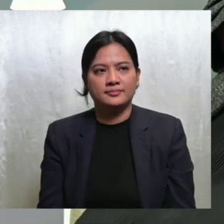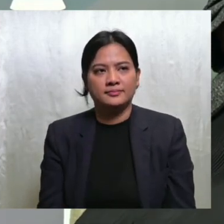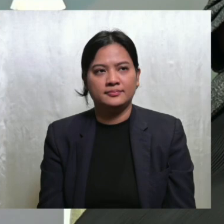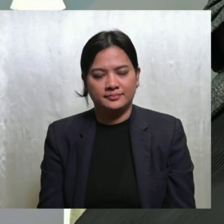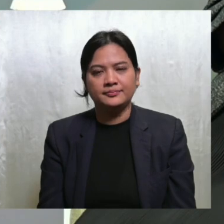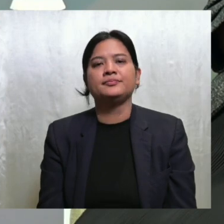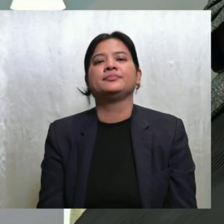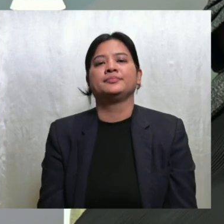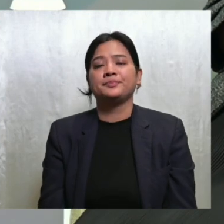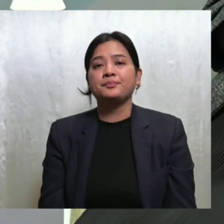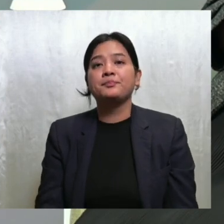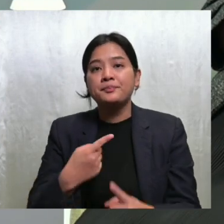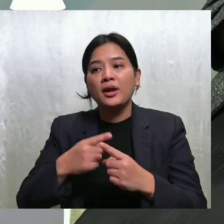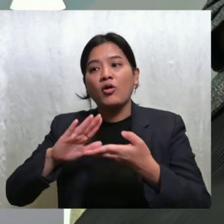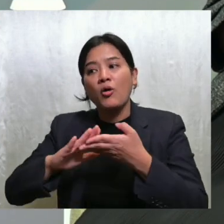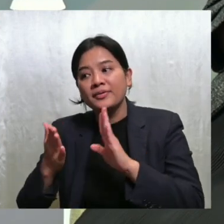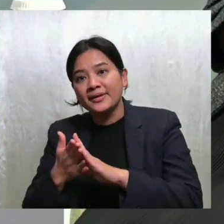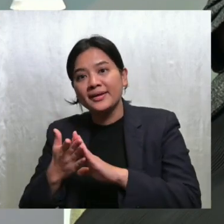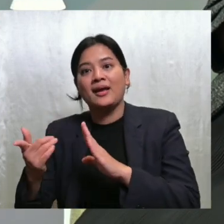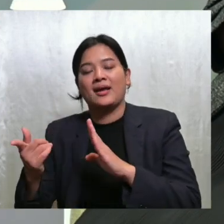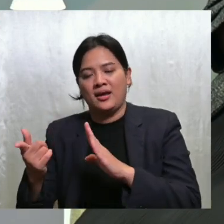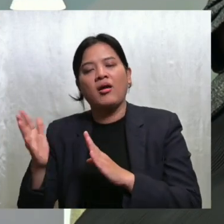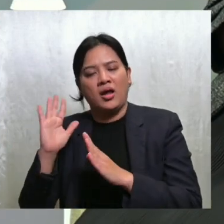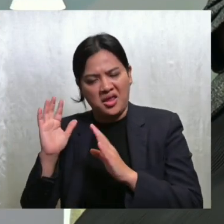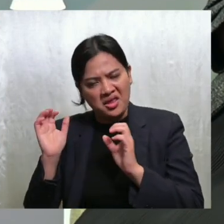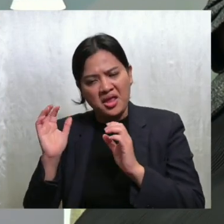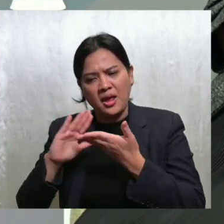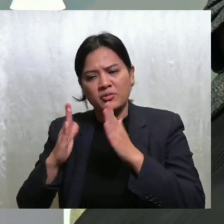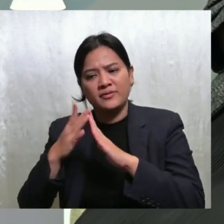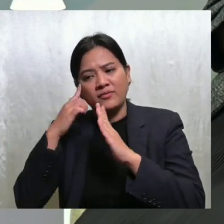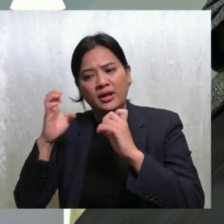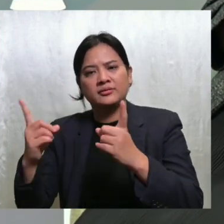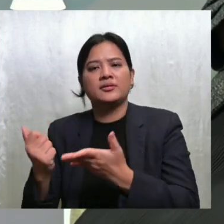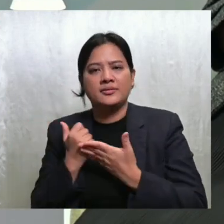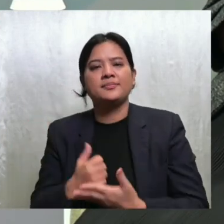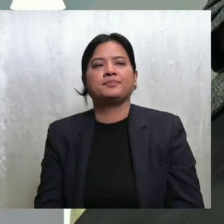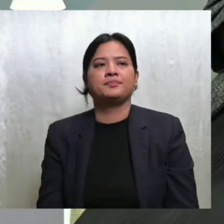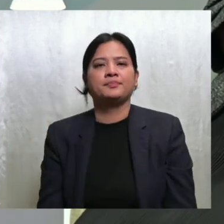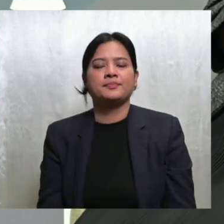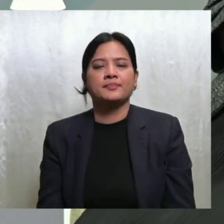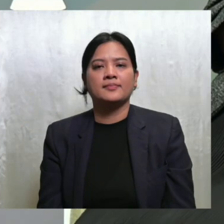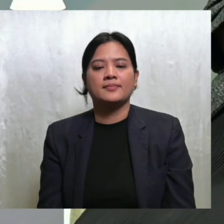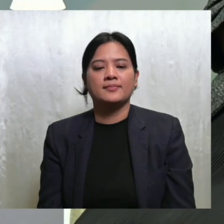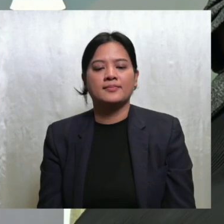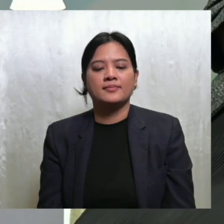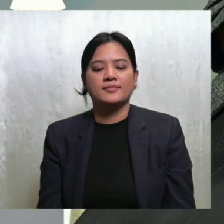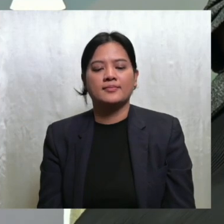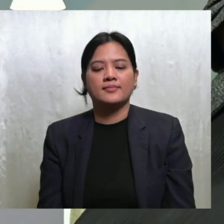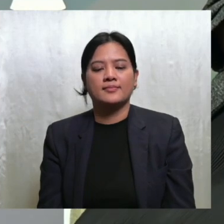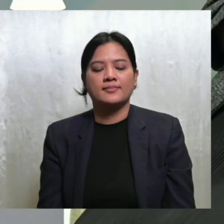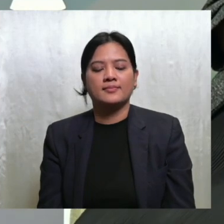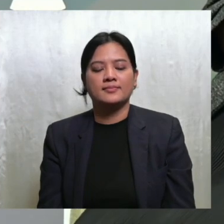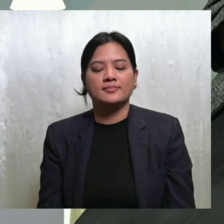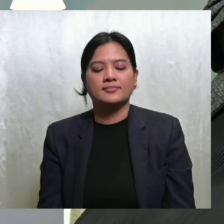just eliminate the factor that a teacher can bring in into a classroom.